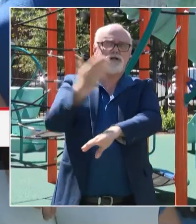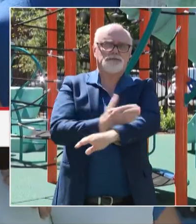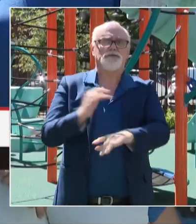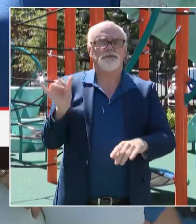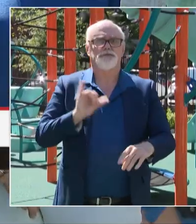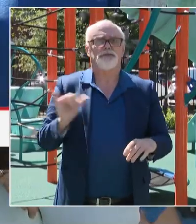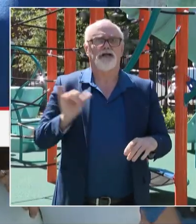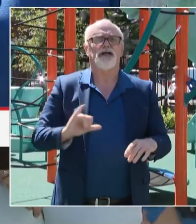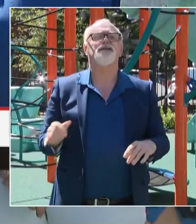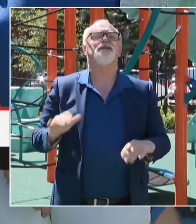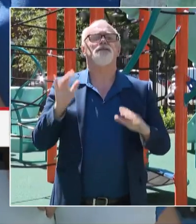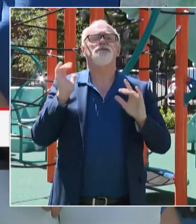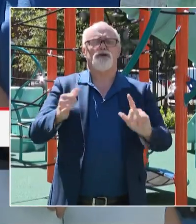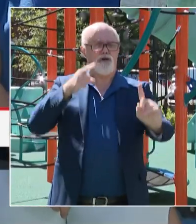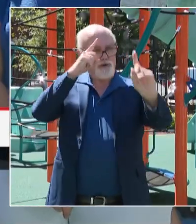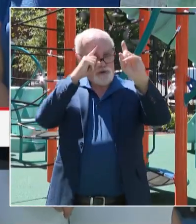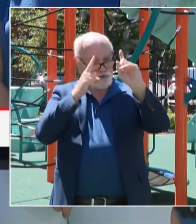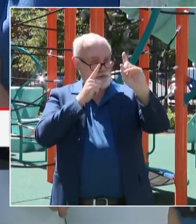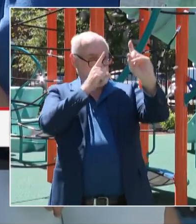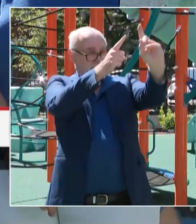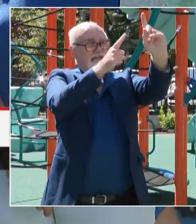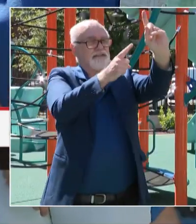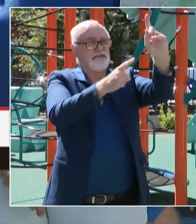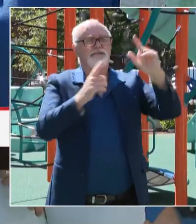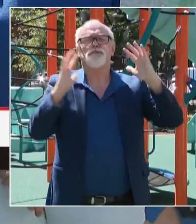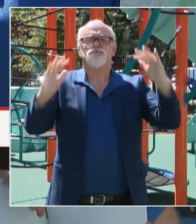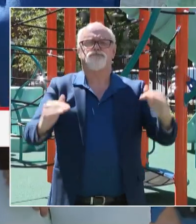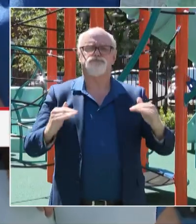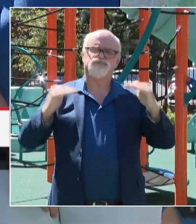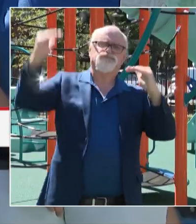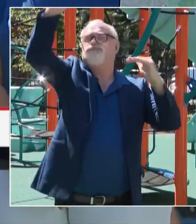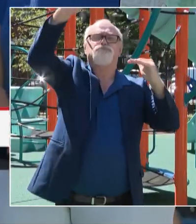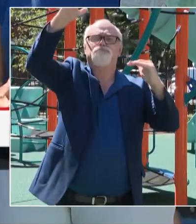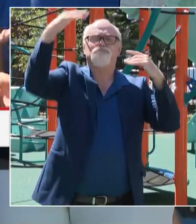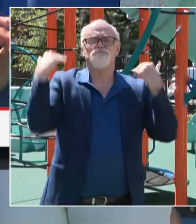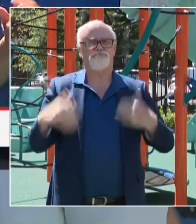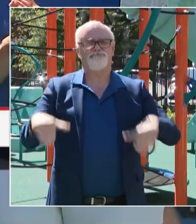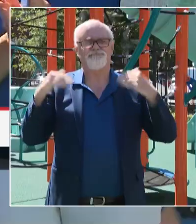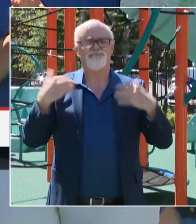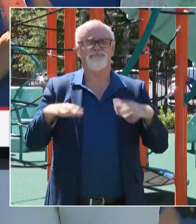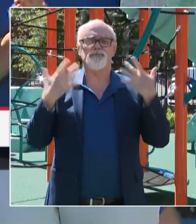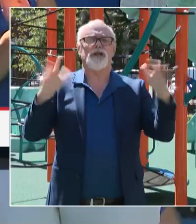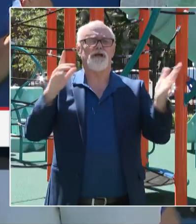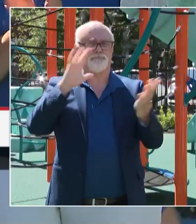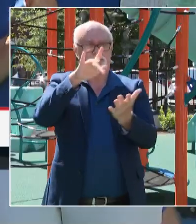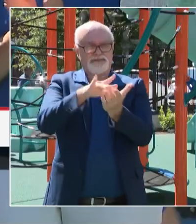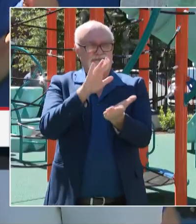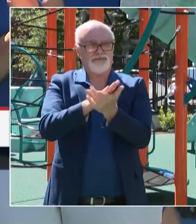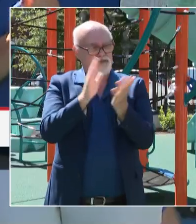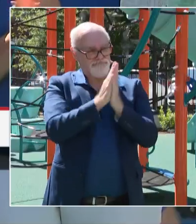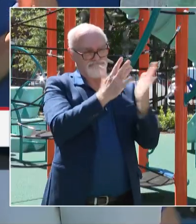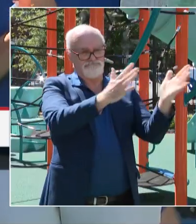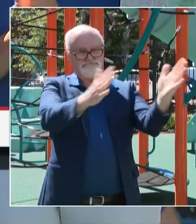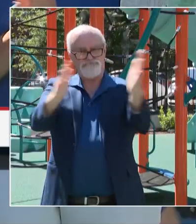exceeded their pre-pandemic levels of performance. So let's give the middle schoolers a big round of